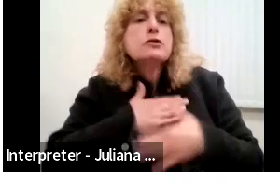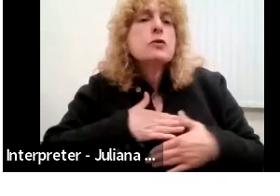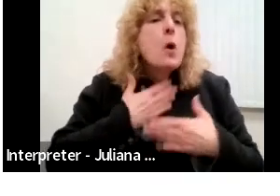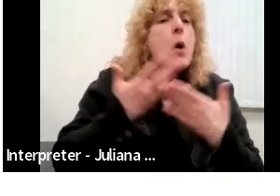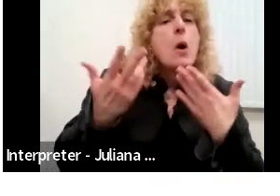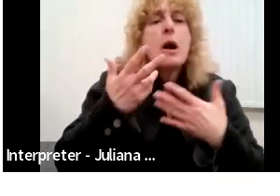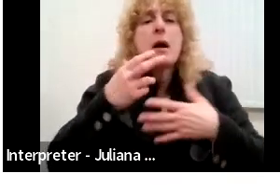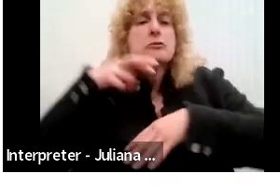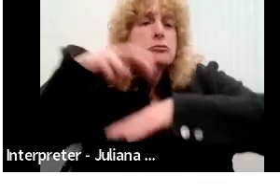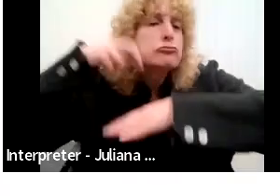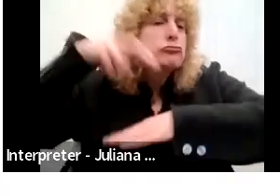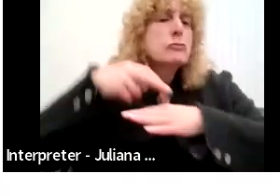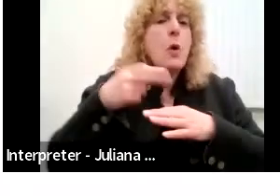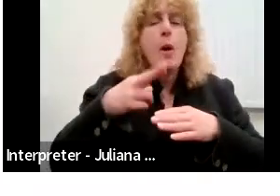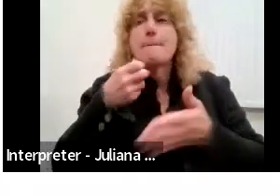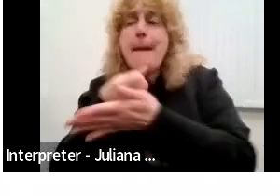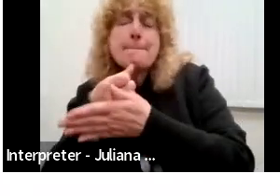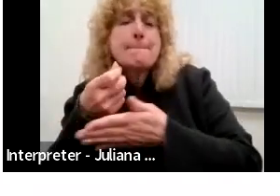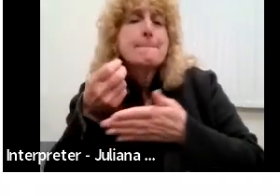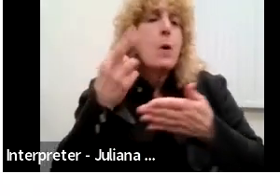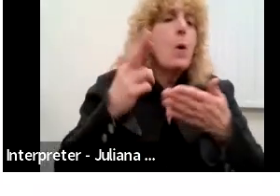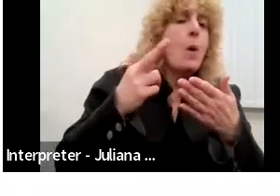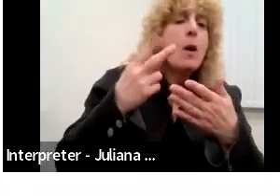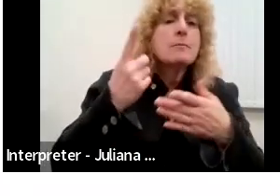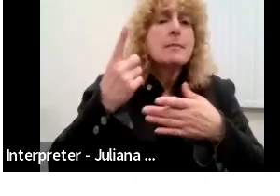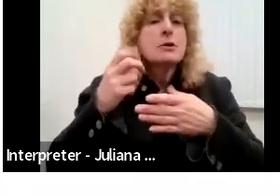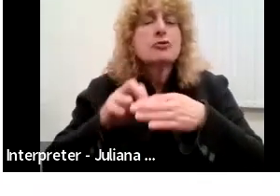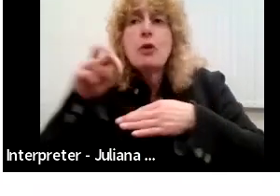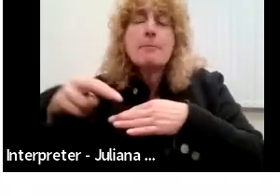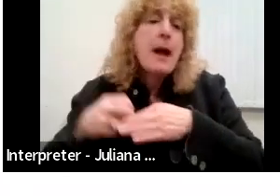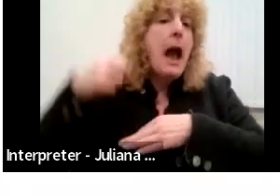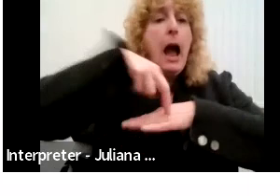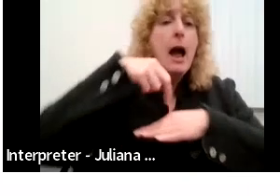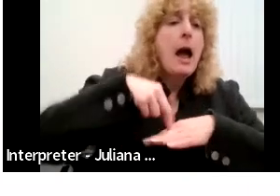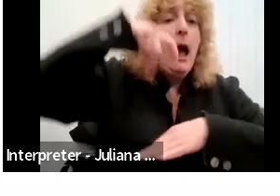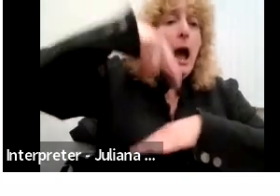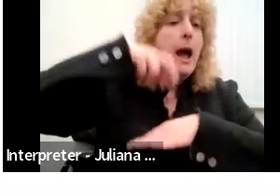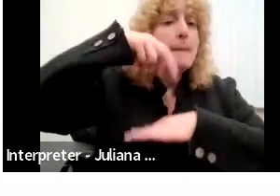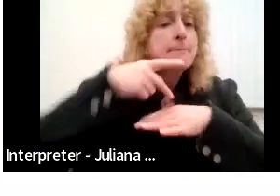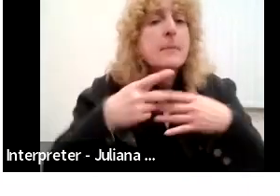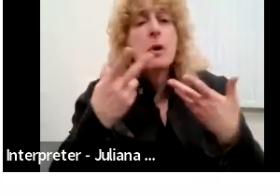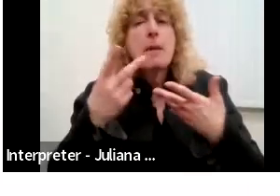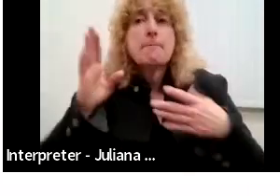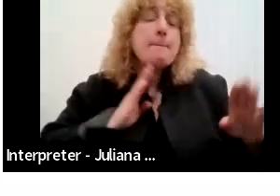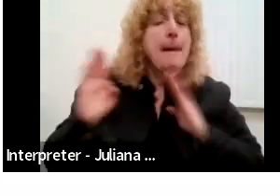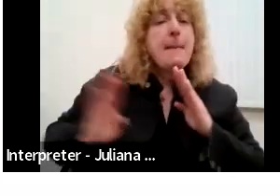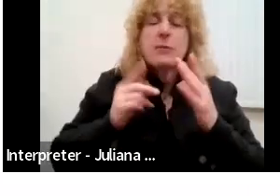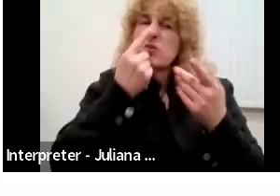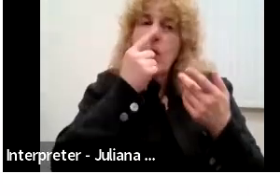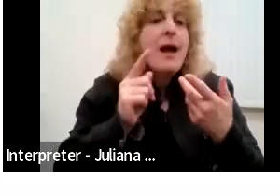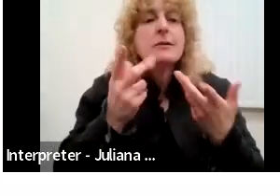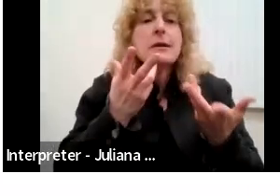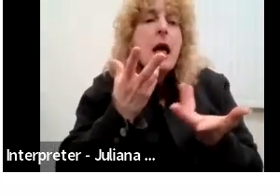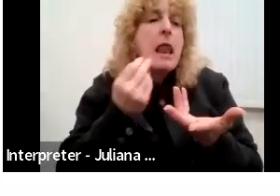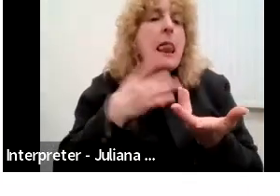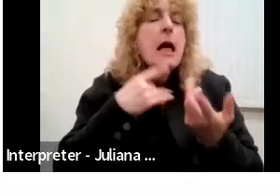or even people. And they also seek the oral stimulation, so chewing on clothes or chewing on gum, chewing